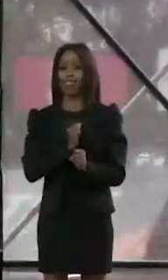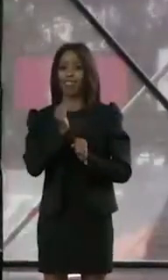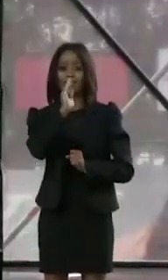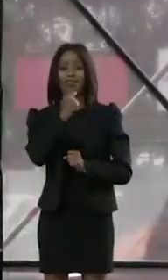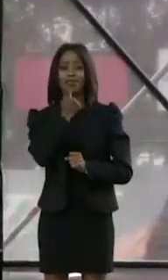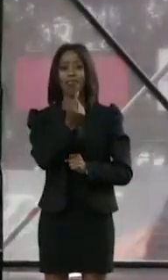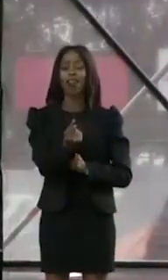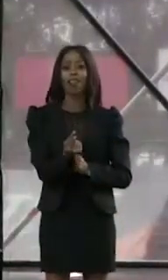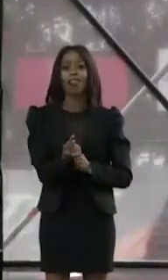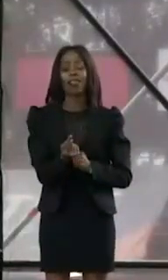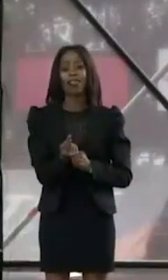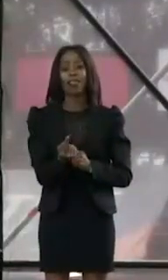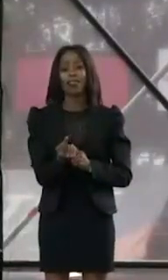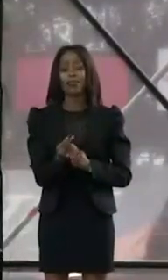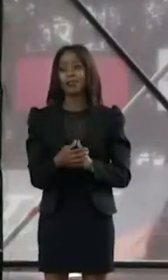Ricky